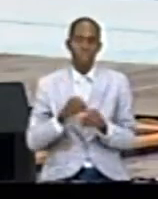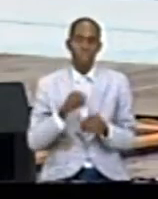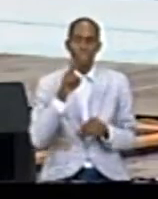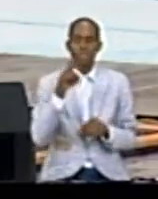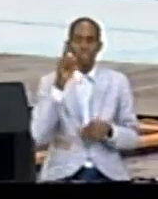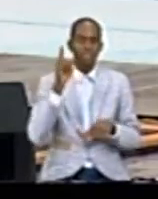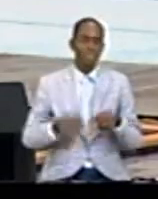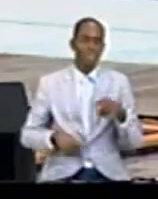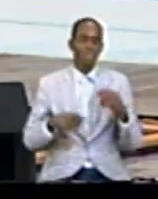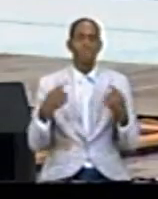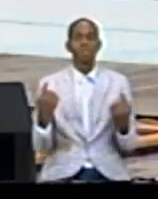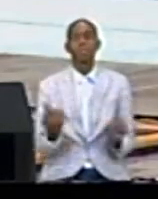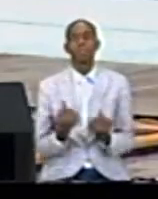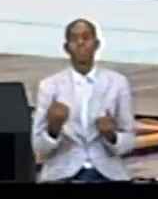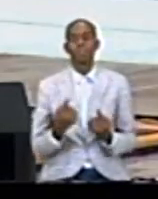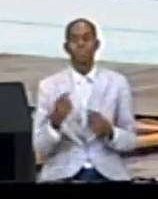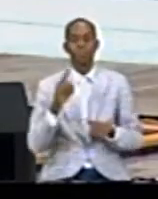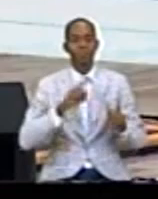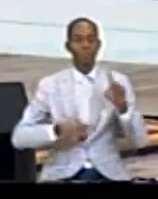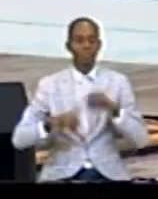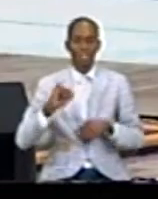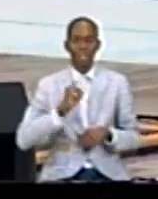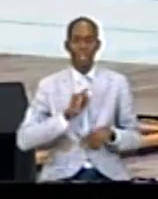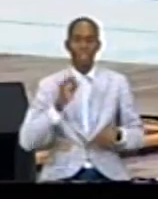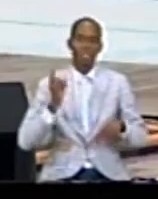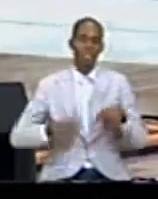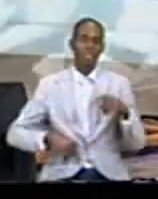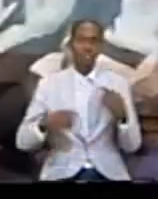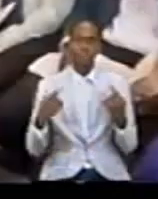sin. I cannot sin.